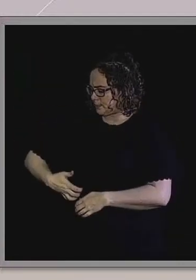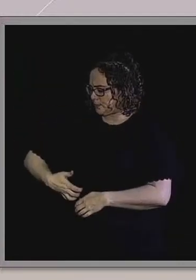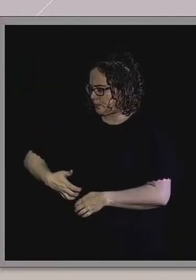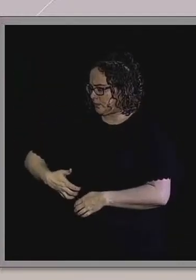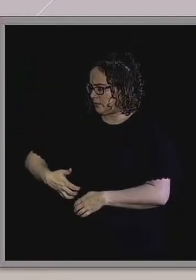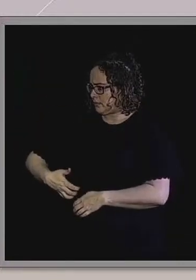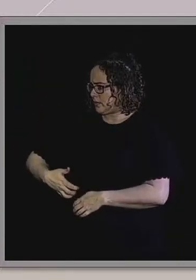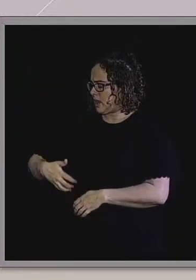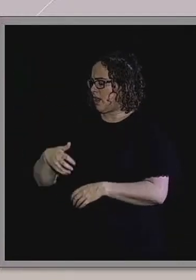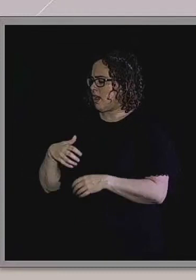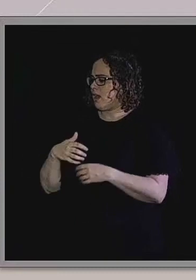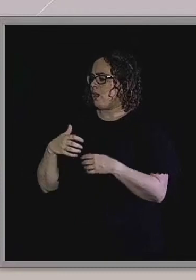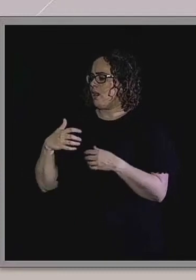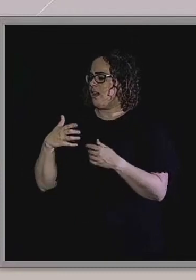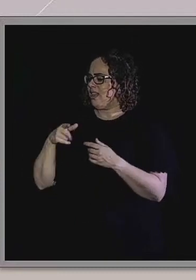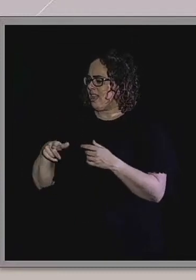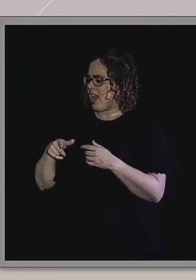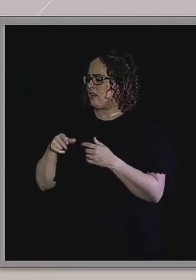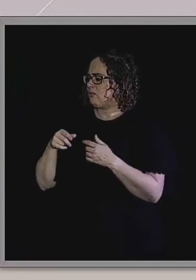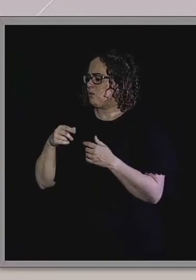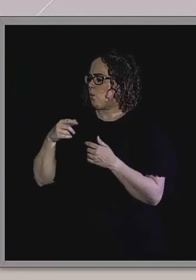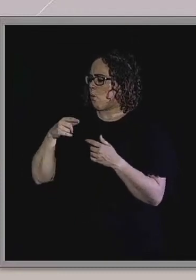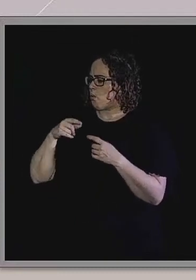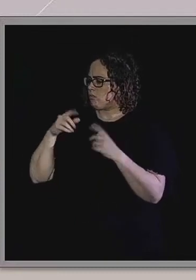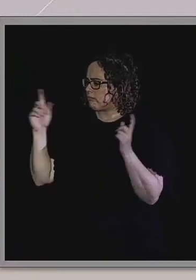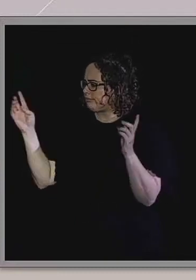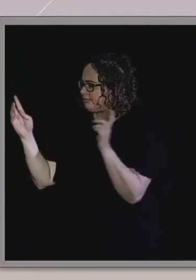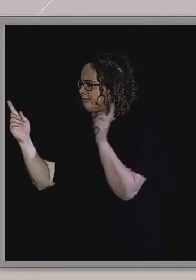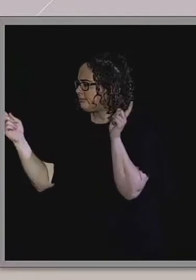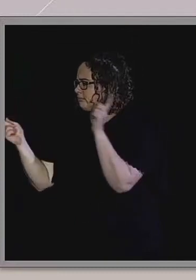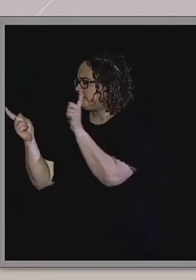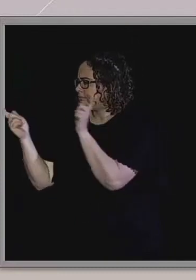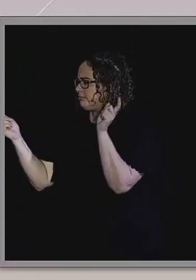the process of a emergency